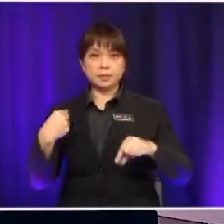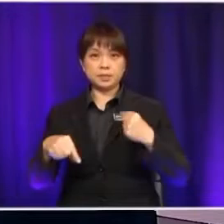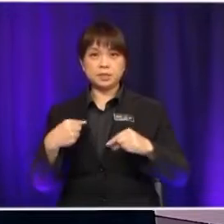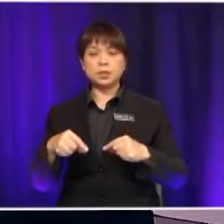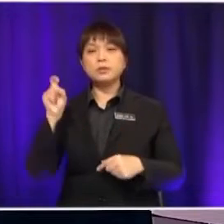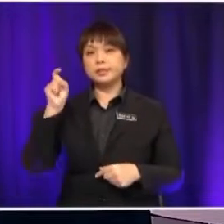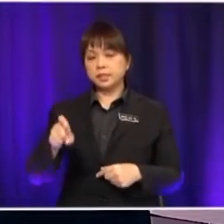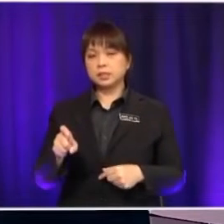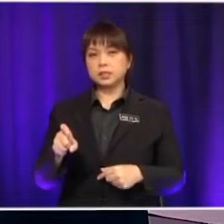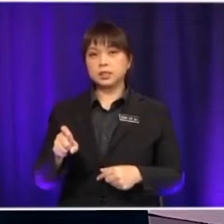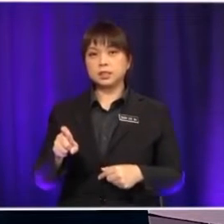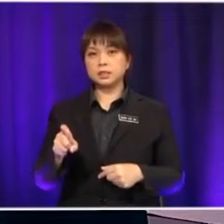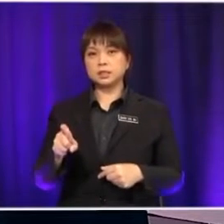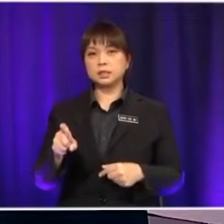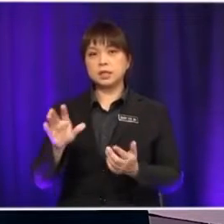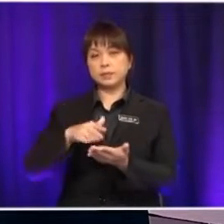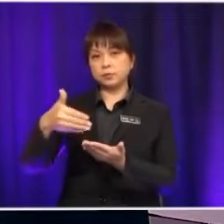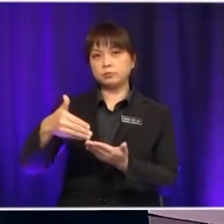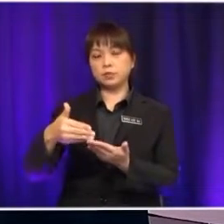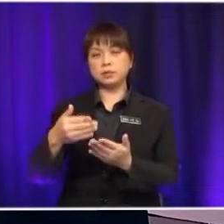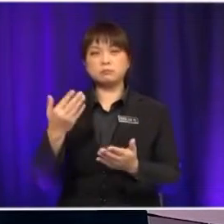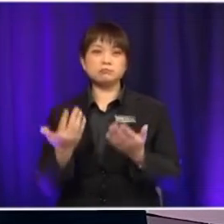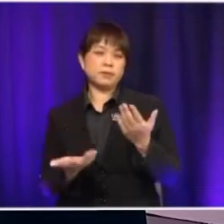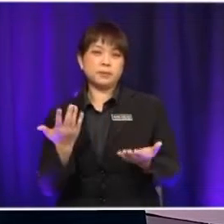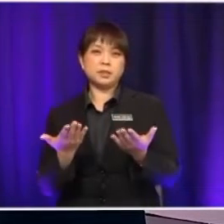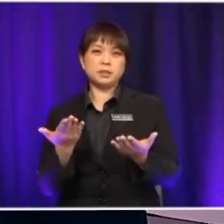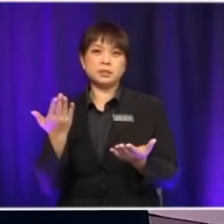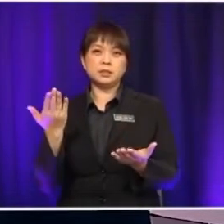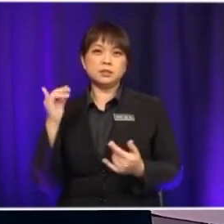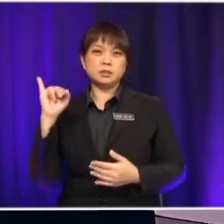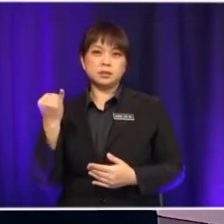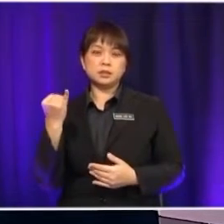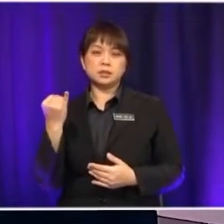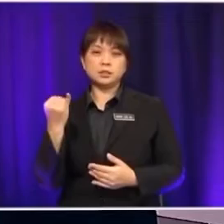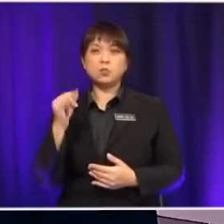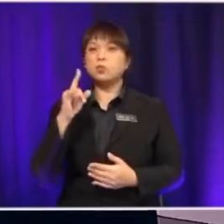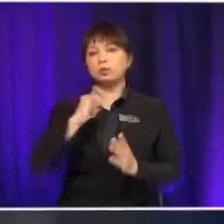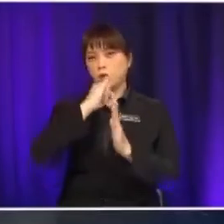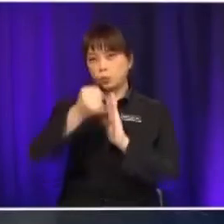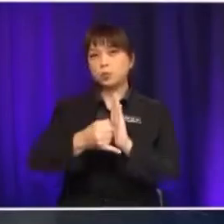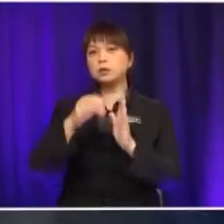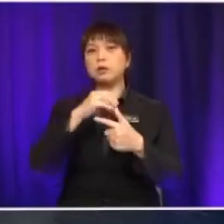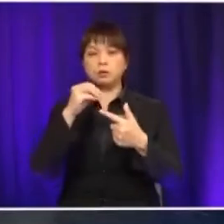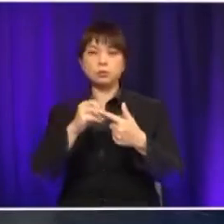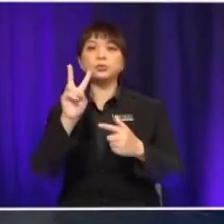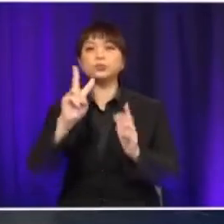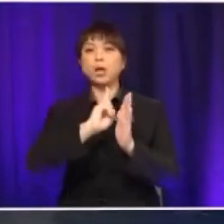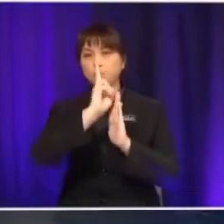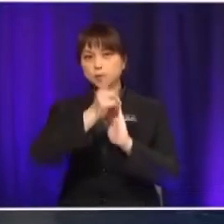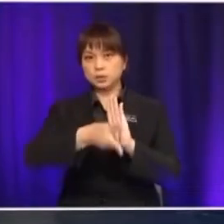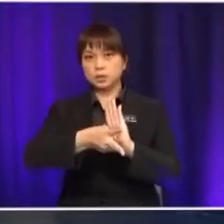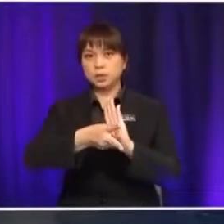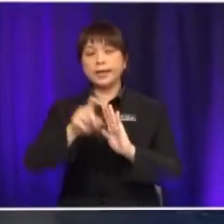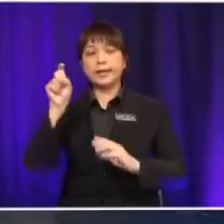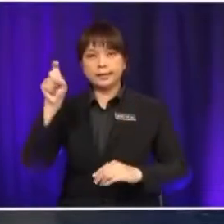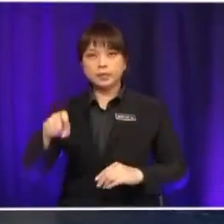games, then it may even last less than maybe like 2 hours or just 1 hour, right? And looking for a place to plug in your laptop